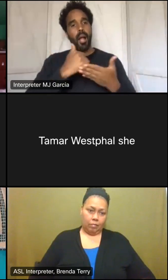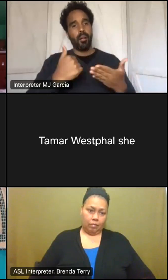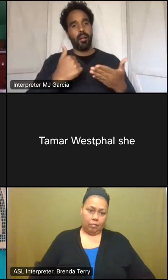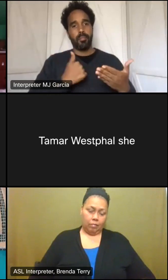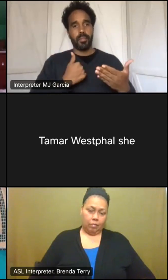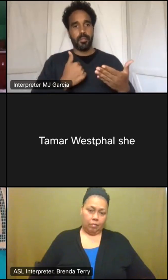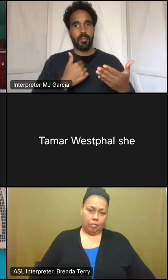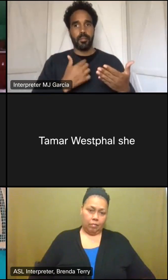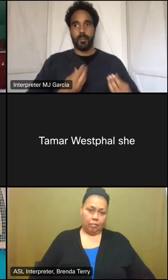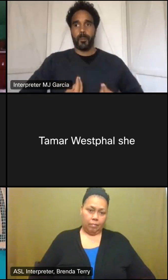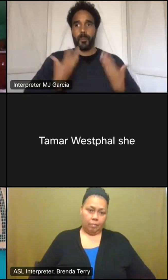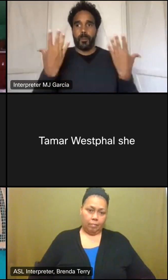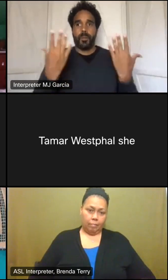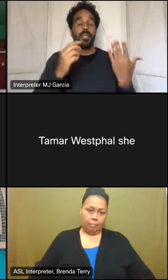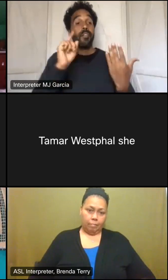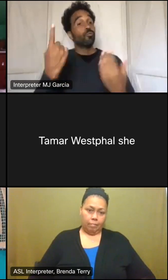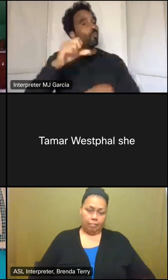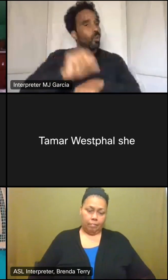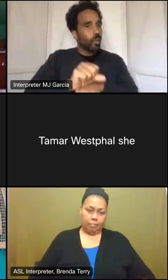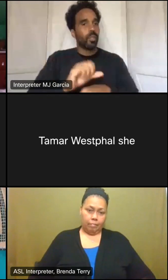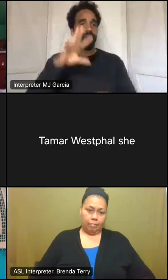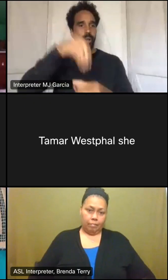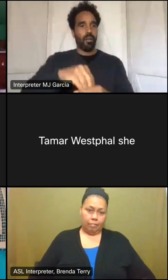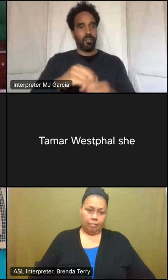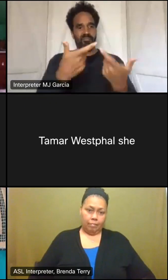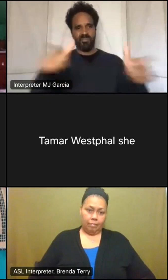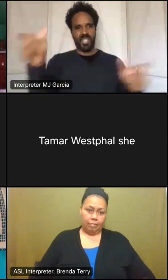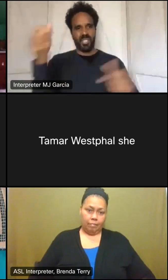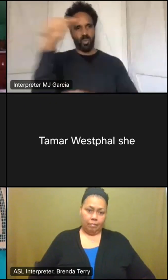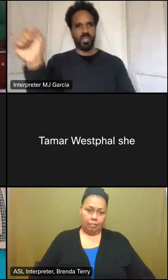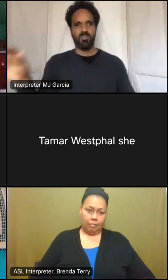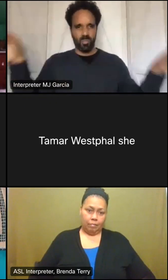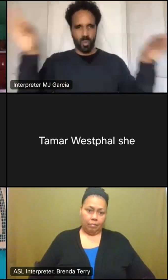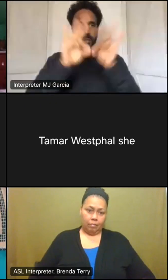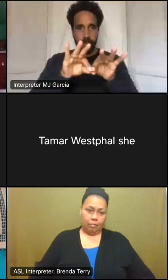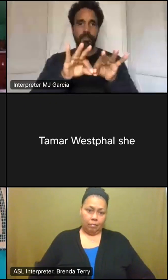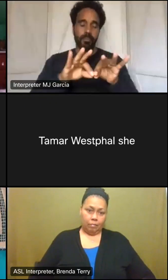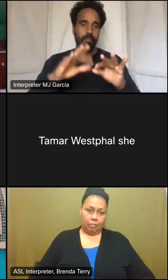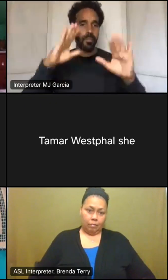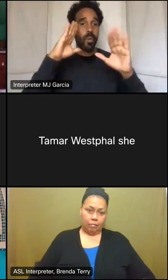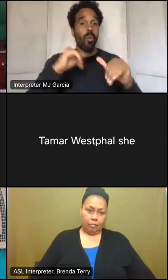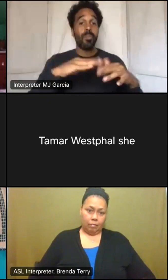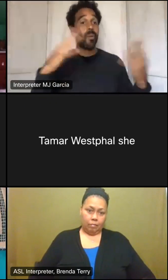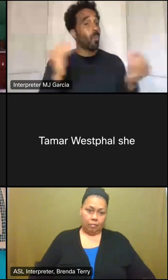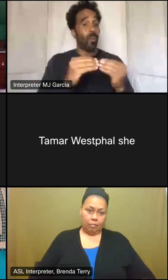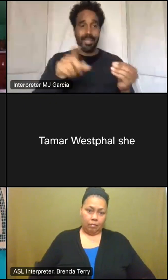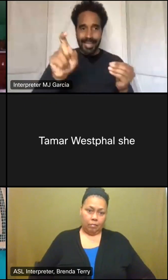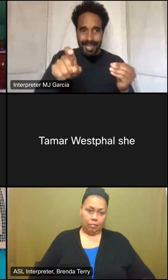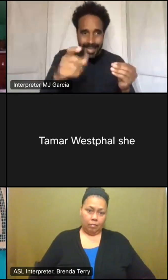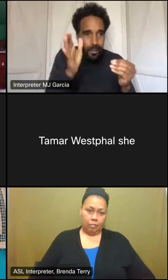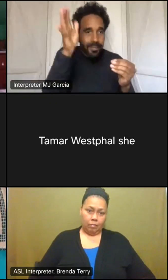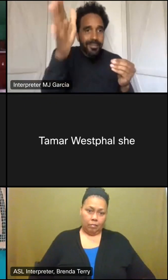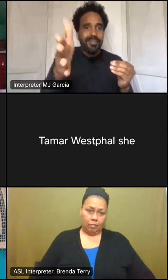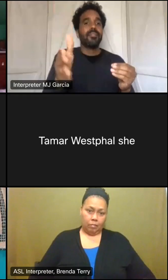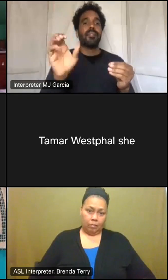a work. It's being part of this movement, and hoping that one day we won't have Enlace anymore. We will have another program, but